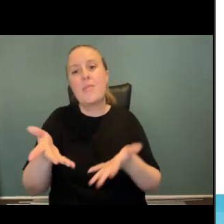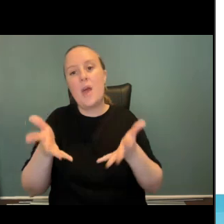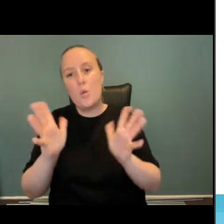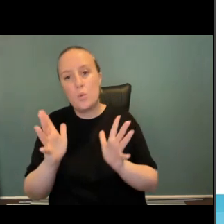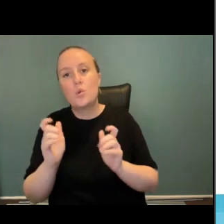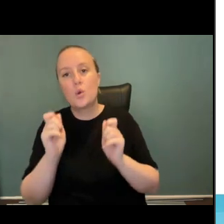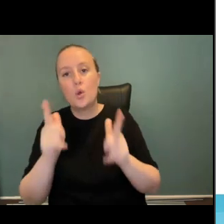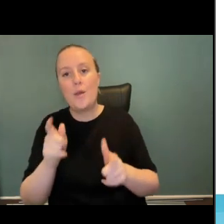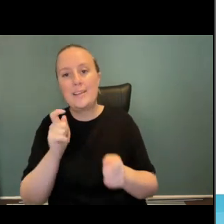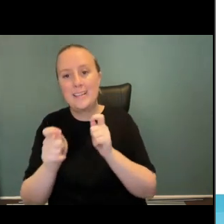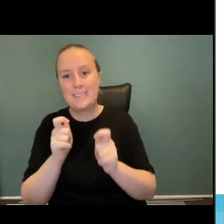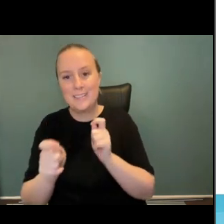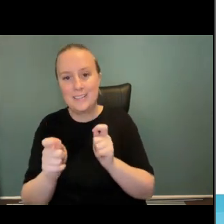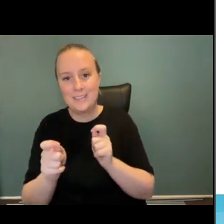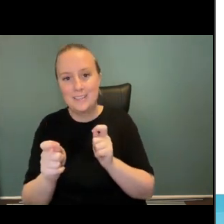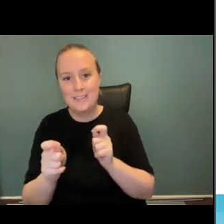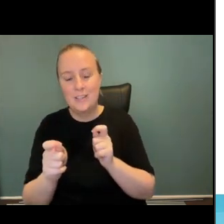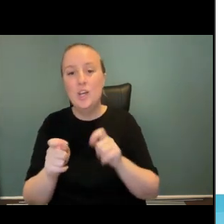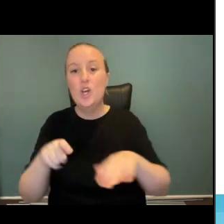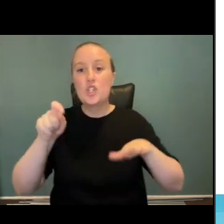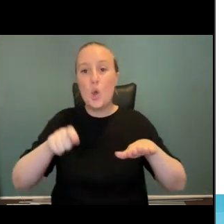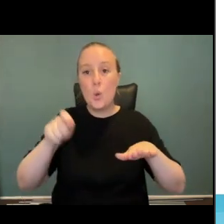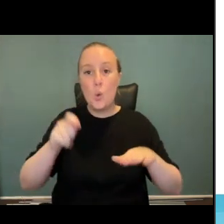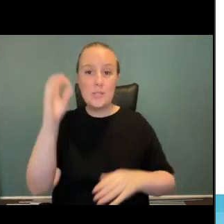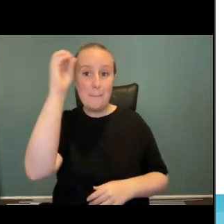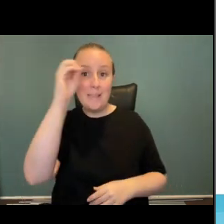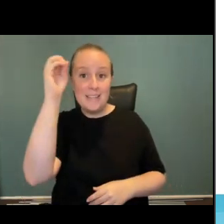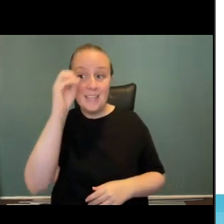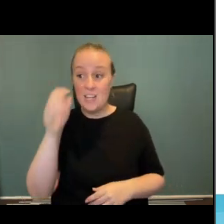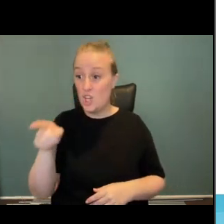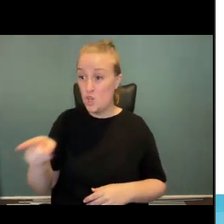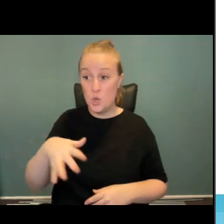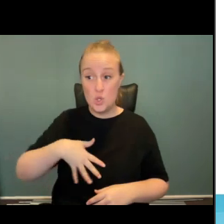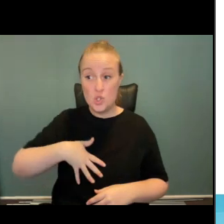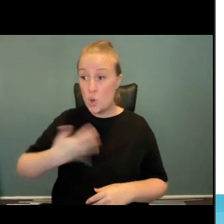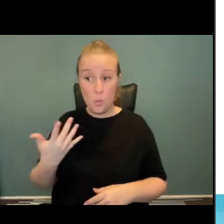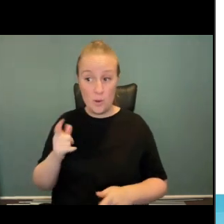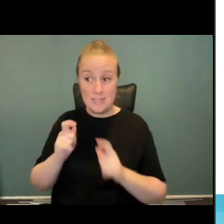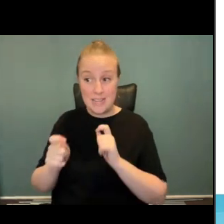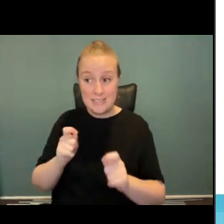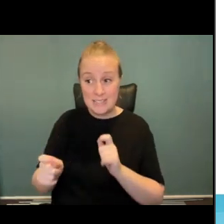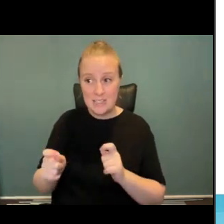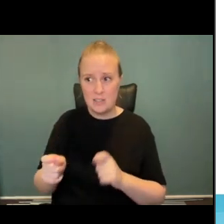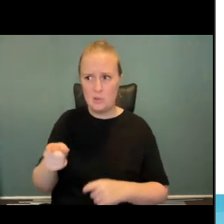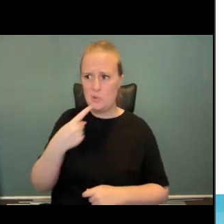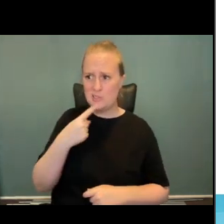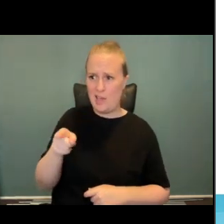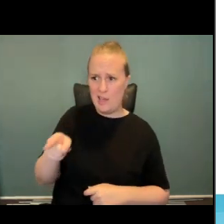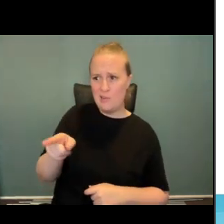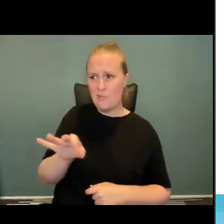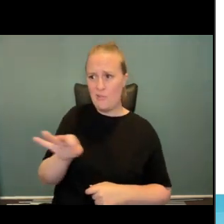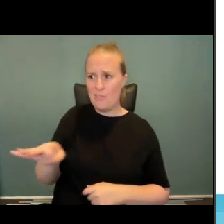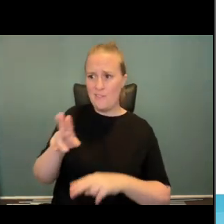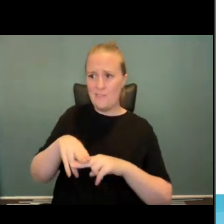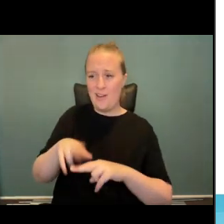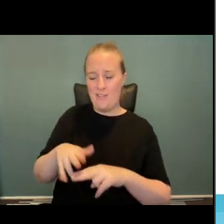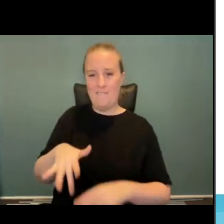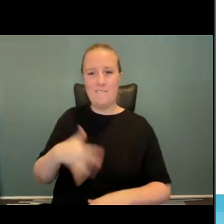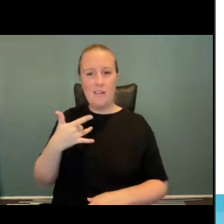realise that they're the father, and they will make default orders declaring him the father. And that's the process that we have been